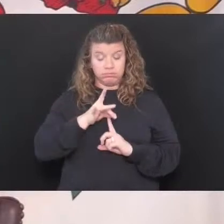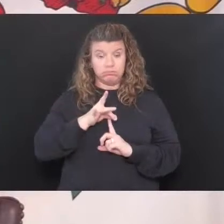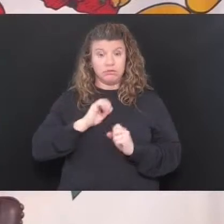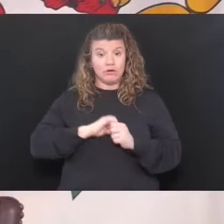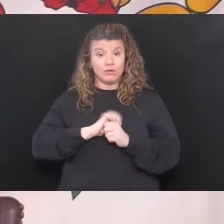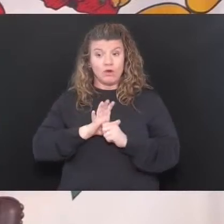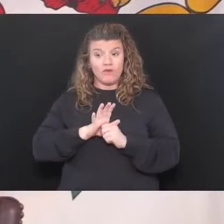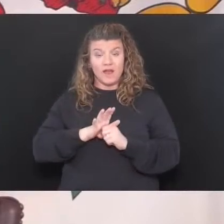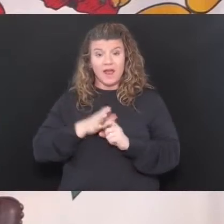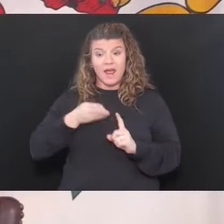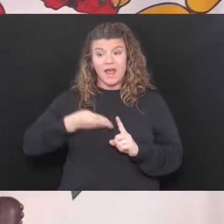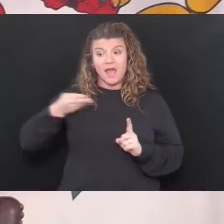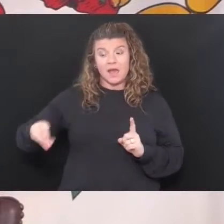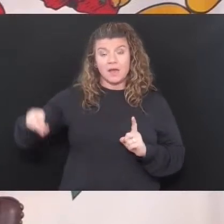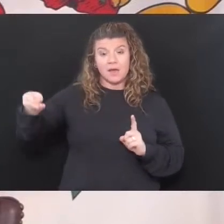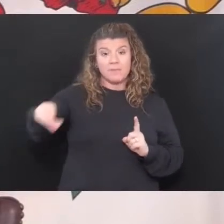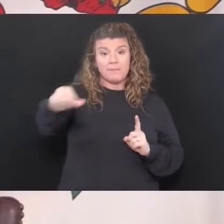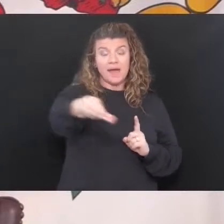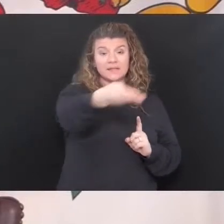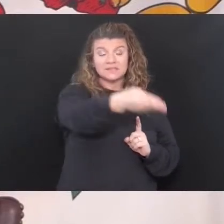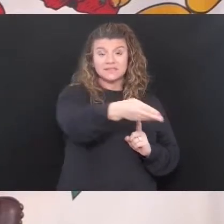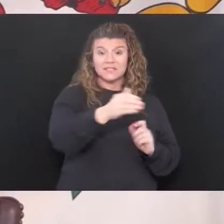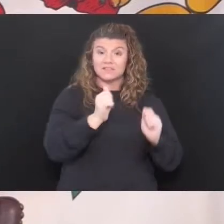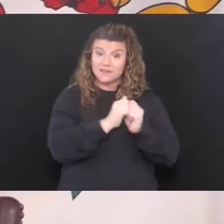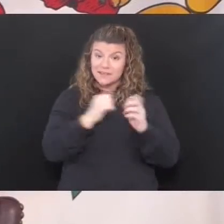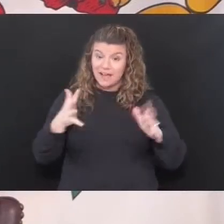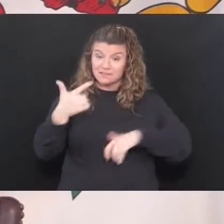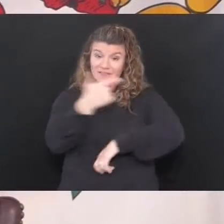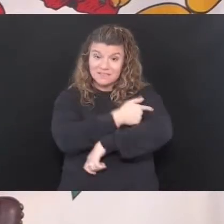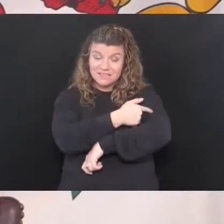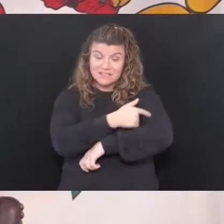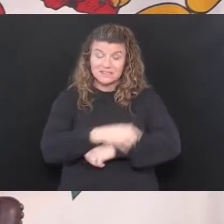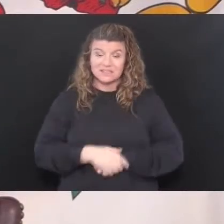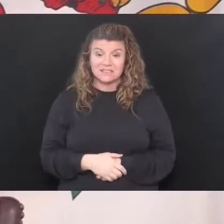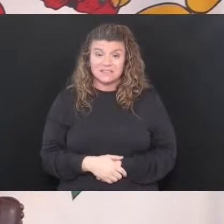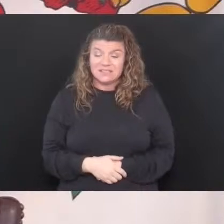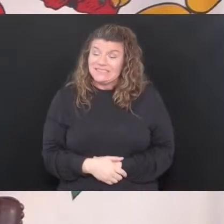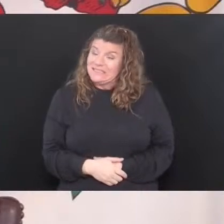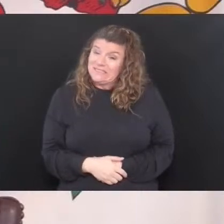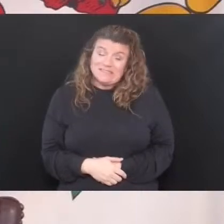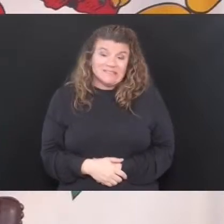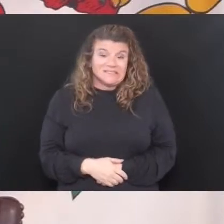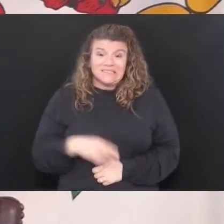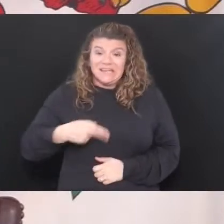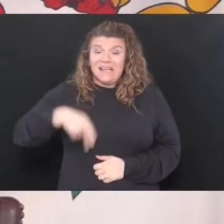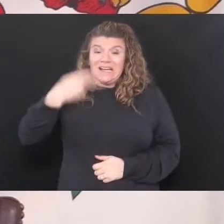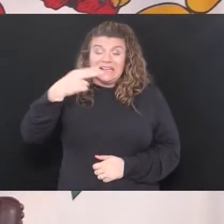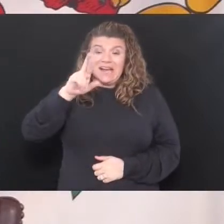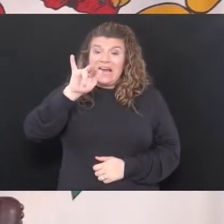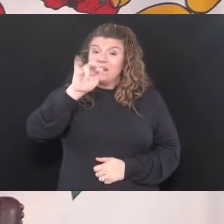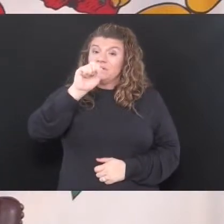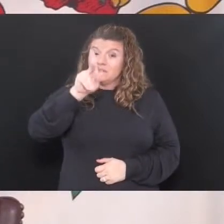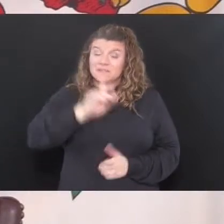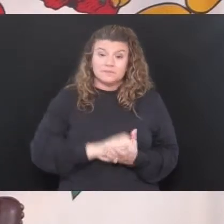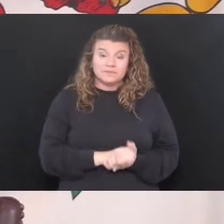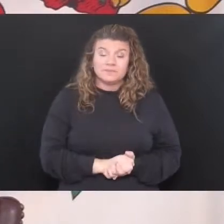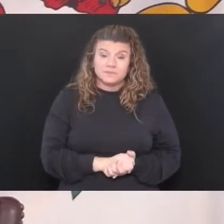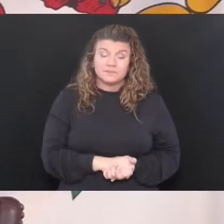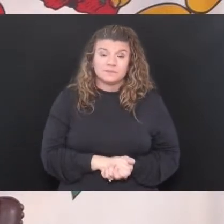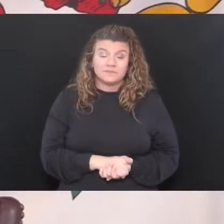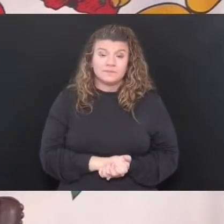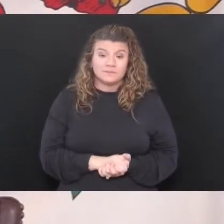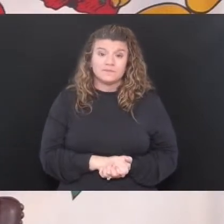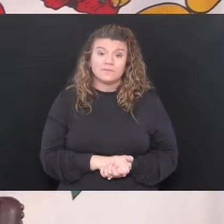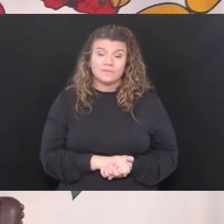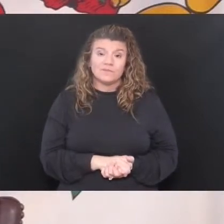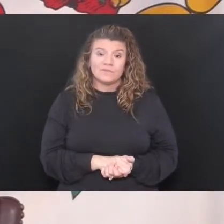getting this yourself without that vaccine, they're off the chart. They're off the chart. And